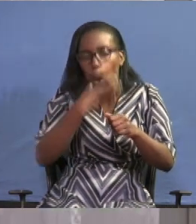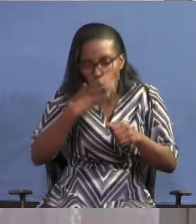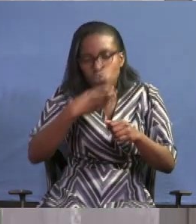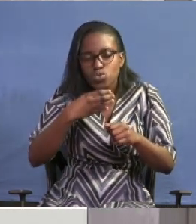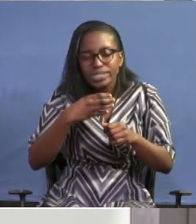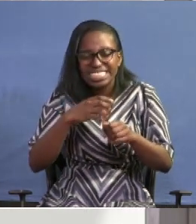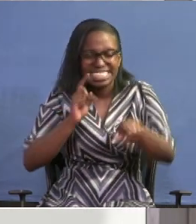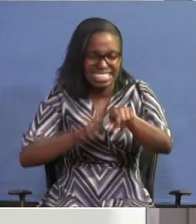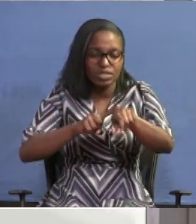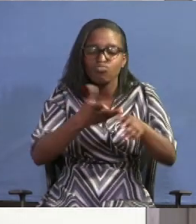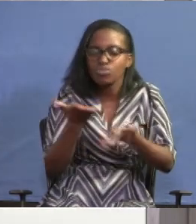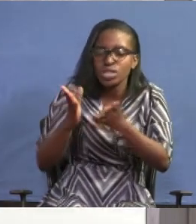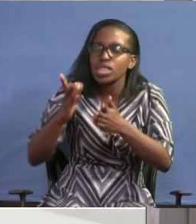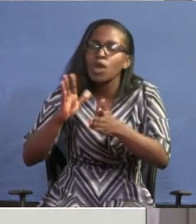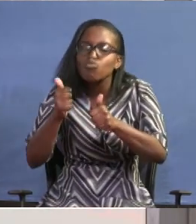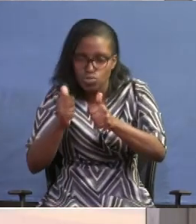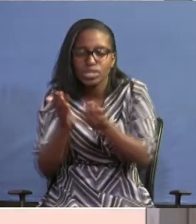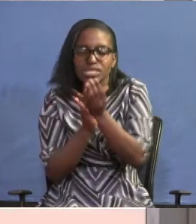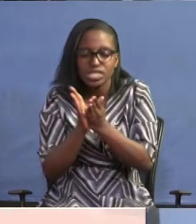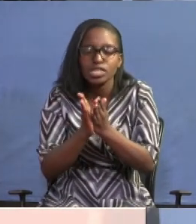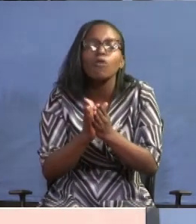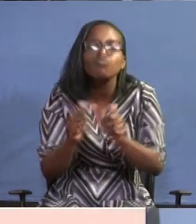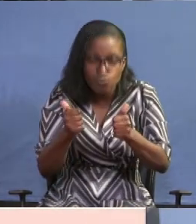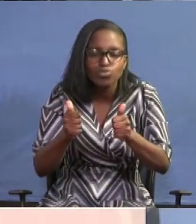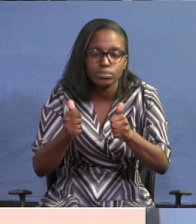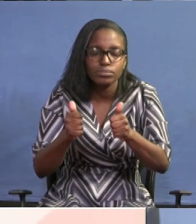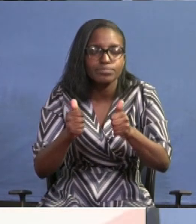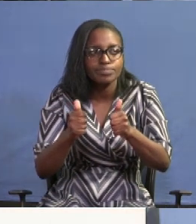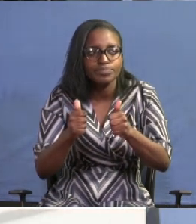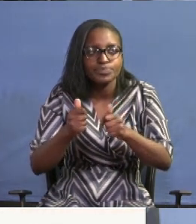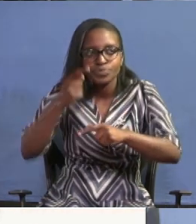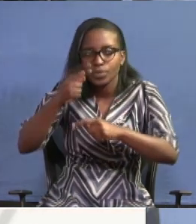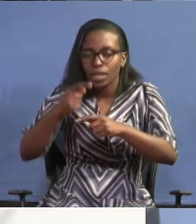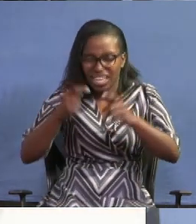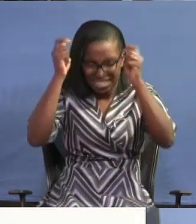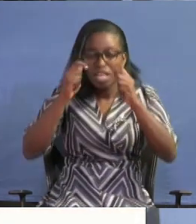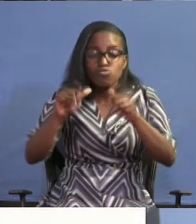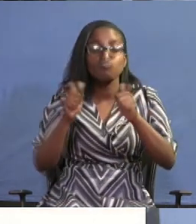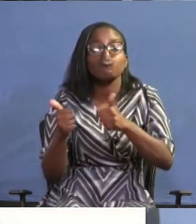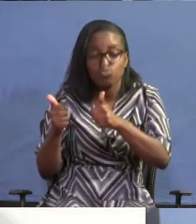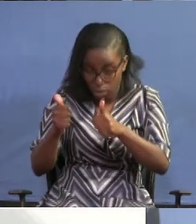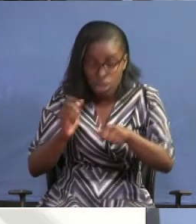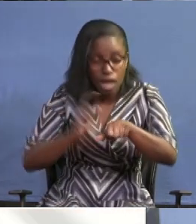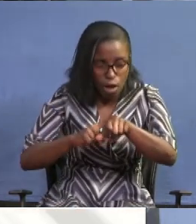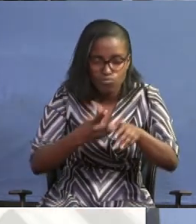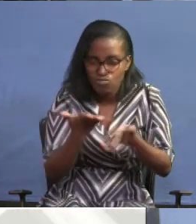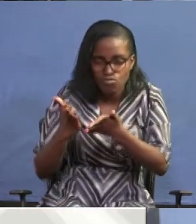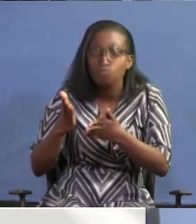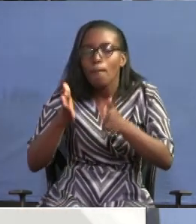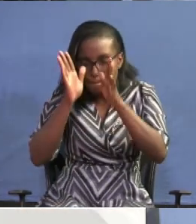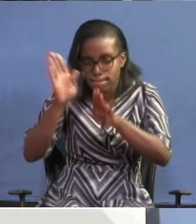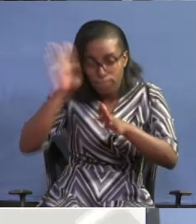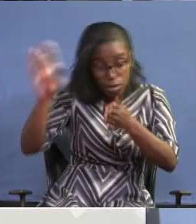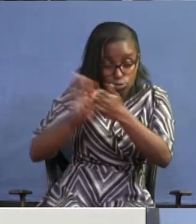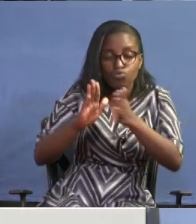ODM, to serve in the government. The move has in turn created a striking synergy that is believed to have potential